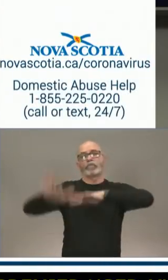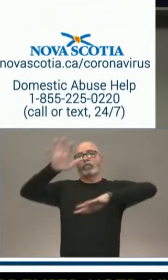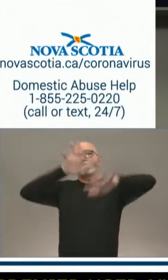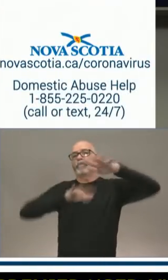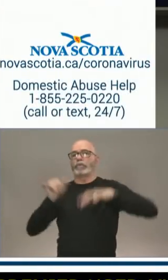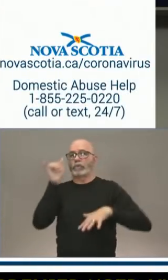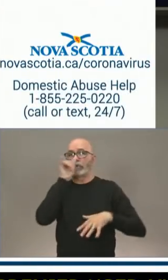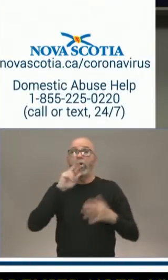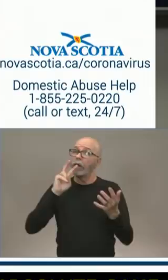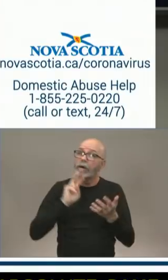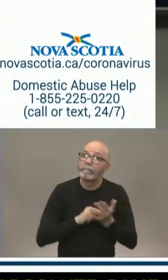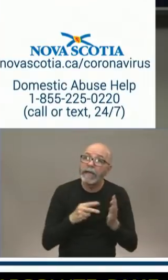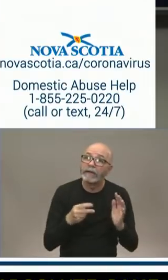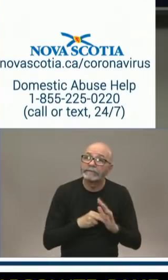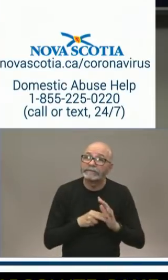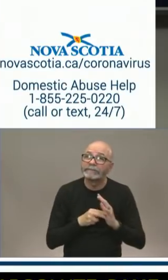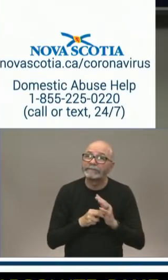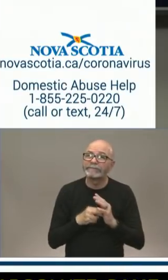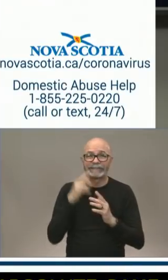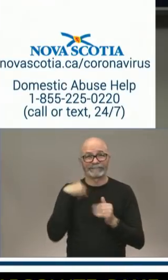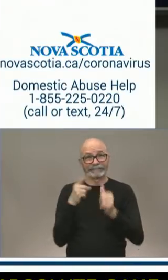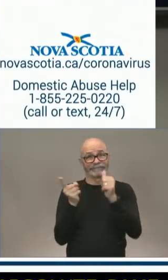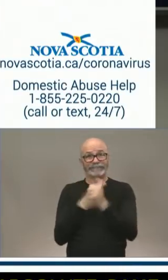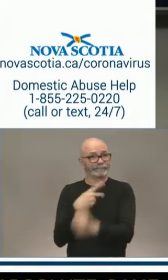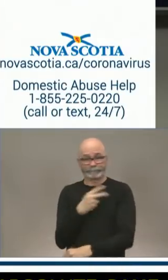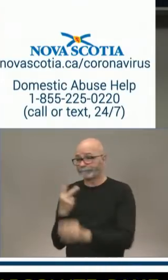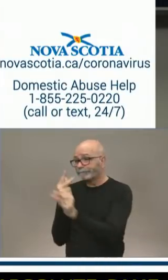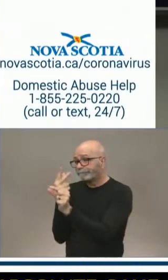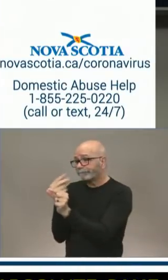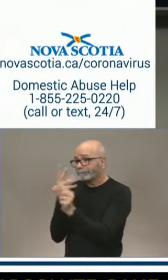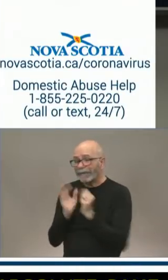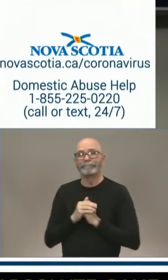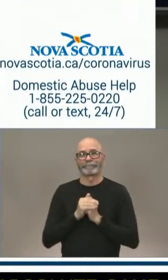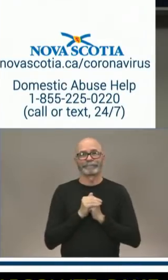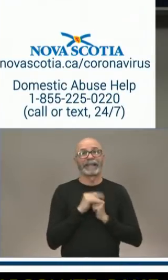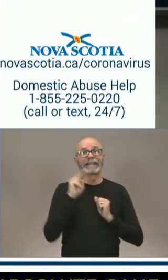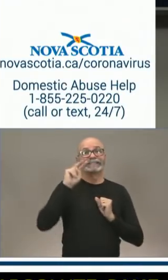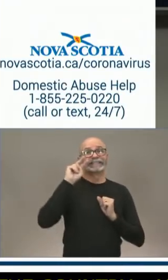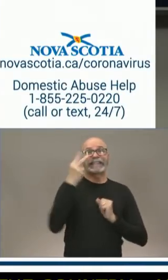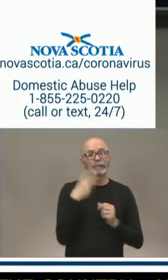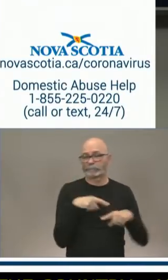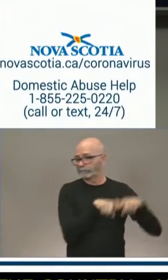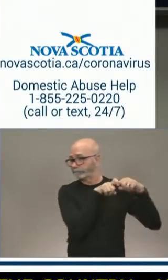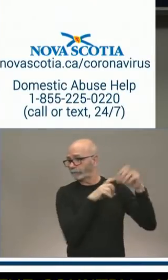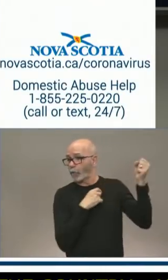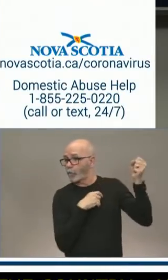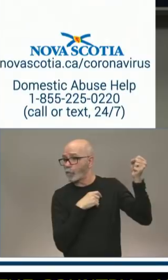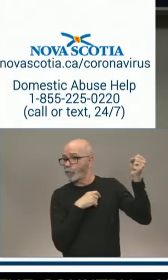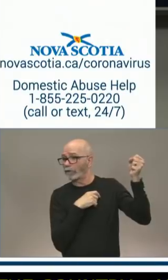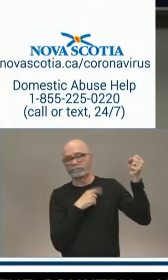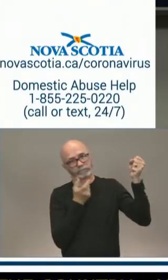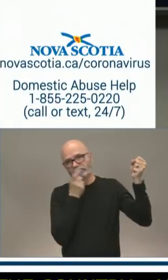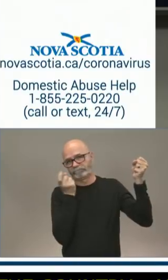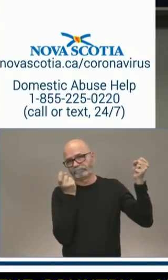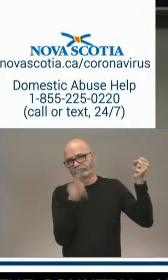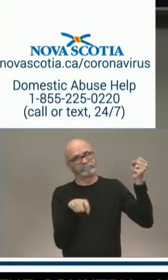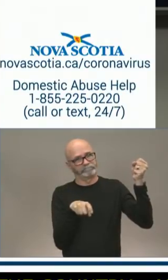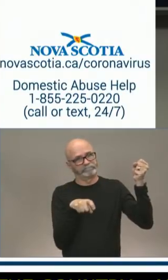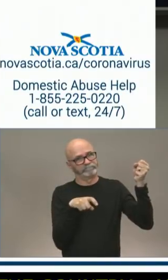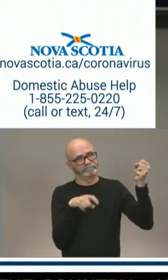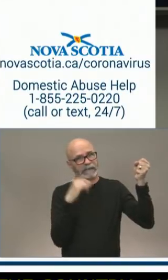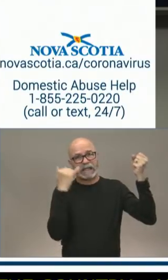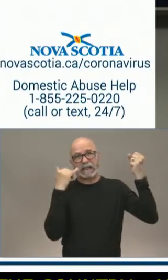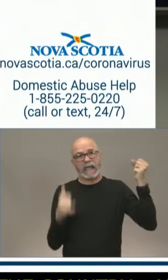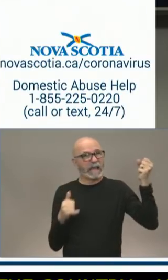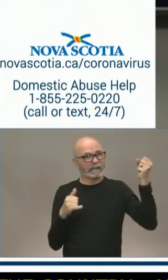no longer have to hold back the second dose of vaccine to be used for 3 to 4 weeks. We can now have a 16-week